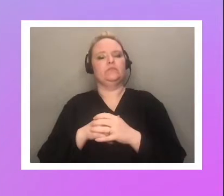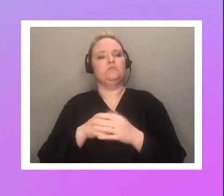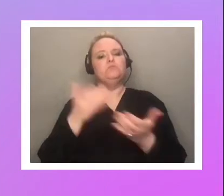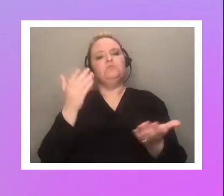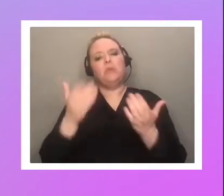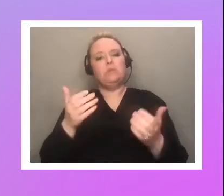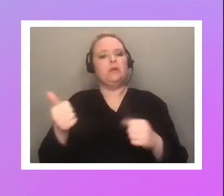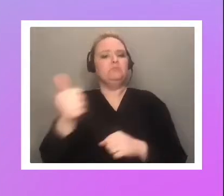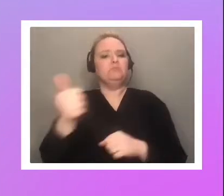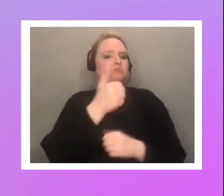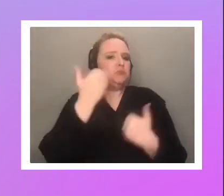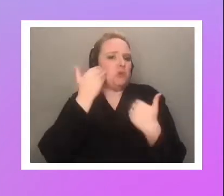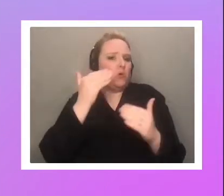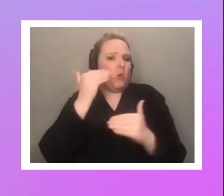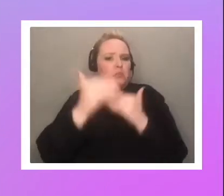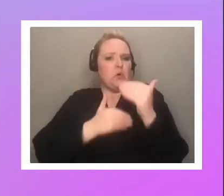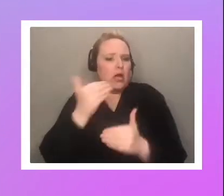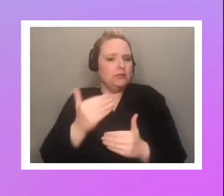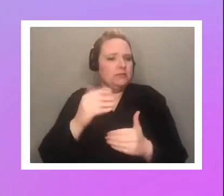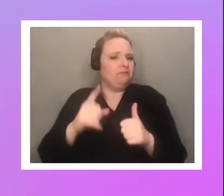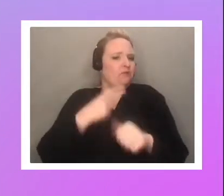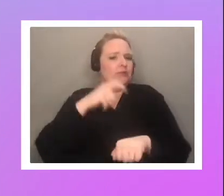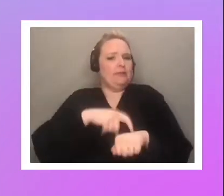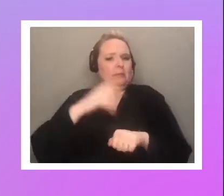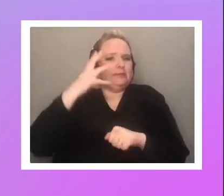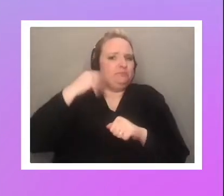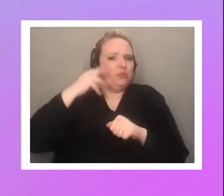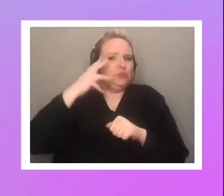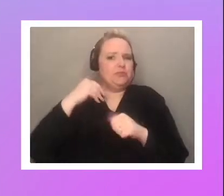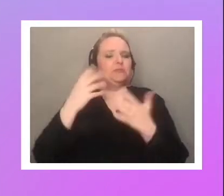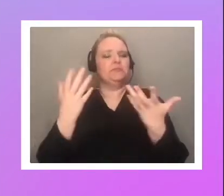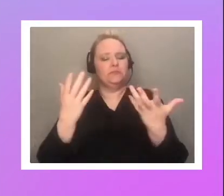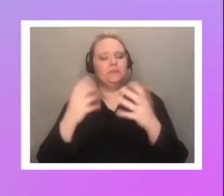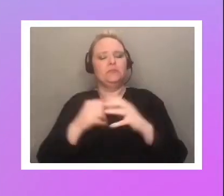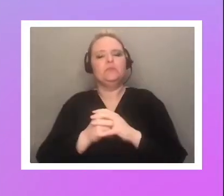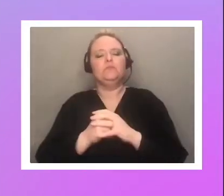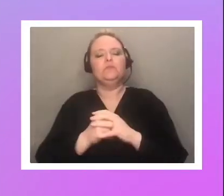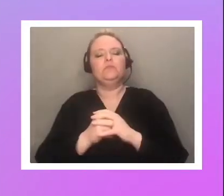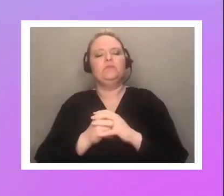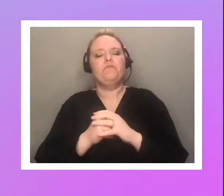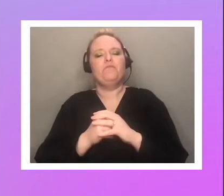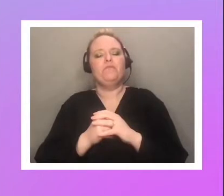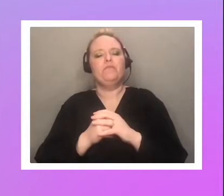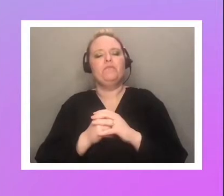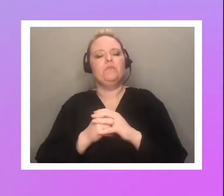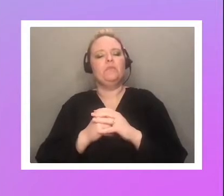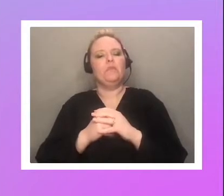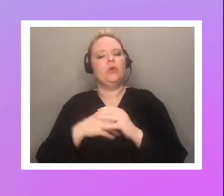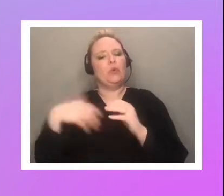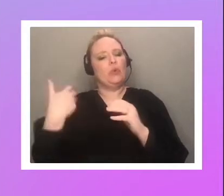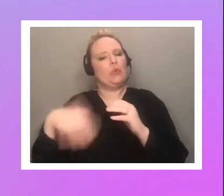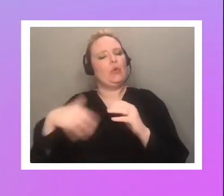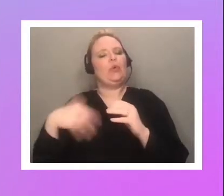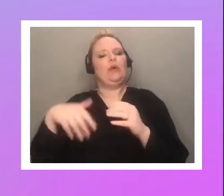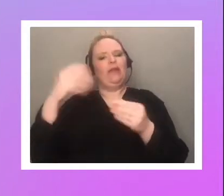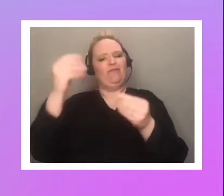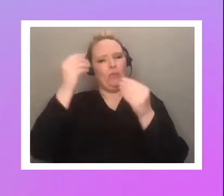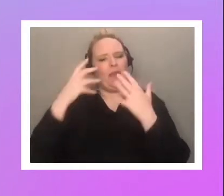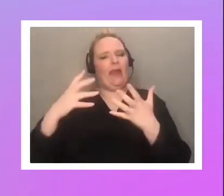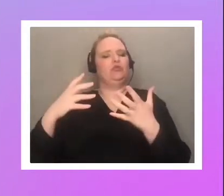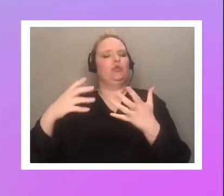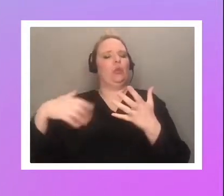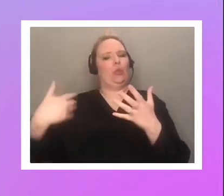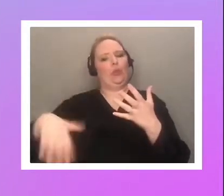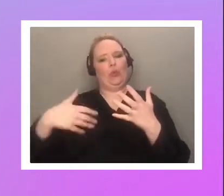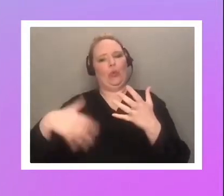who might be new to the process and tuning in. There's a lot of information to take in at the beginning, so it's